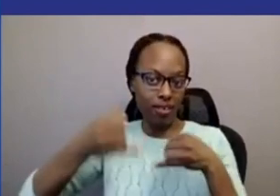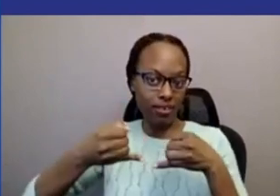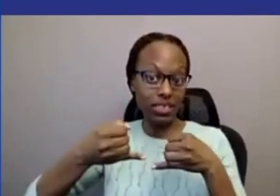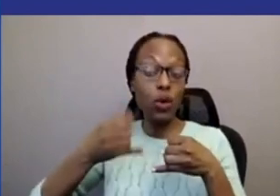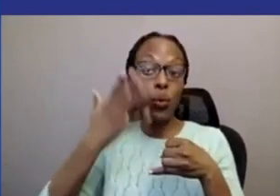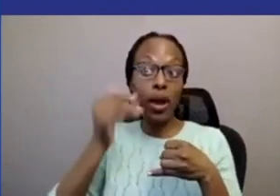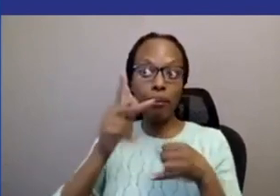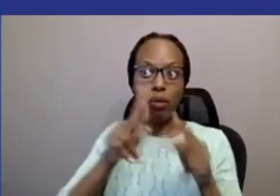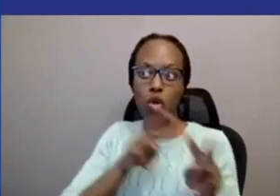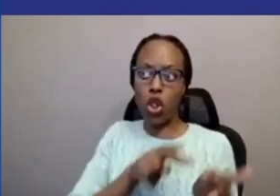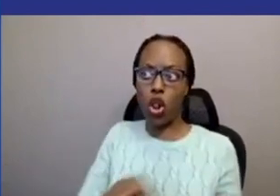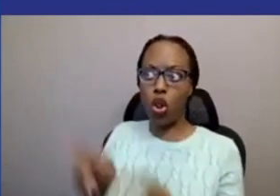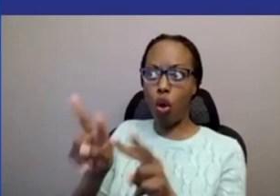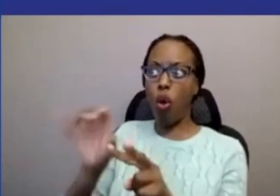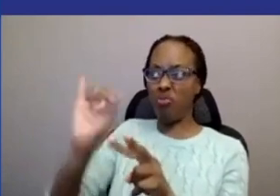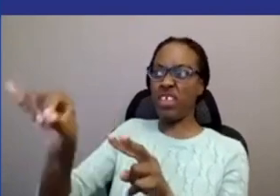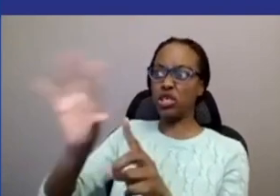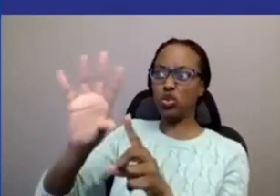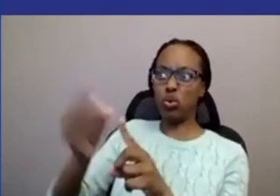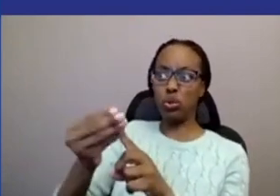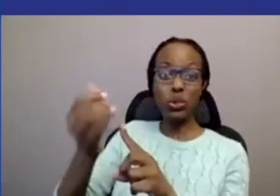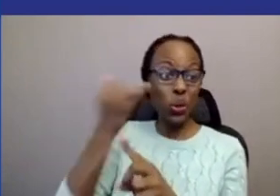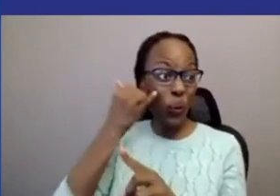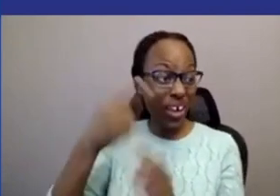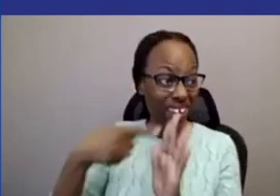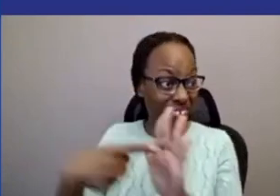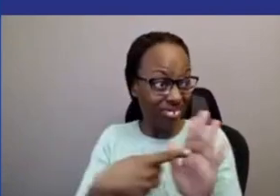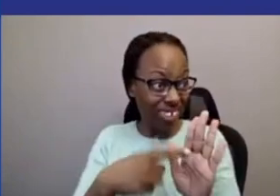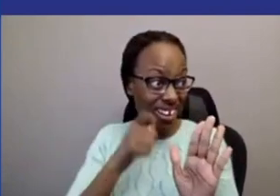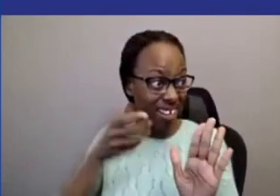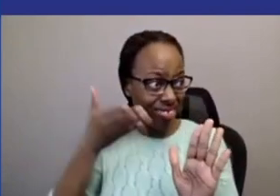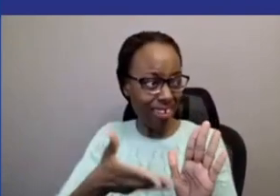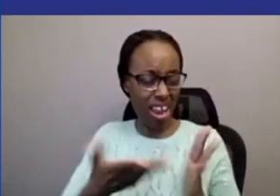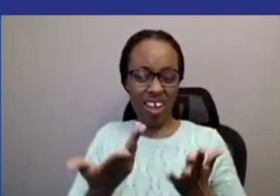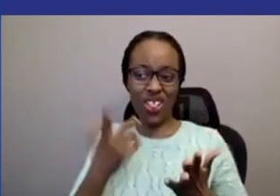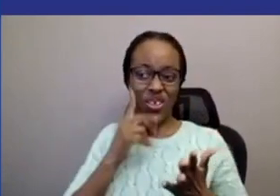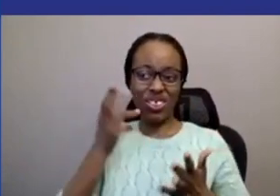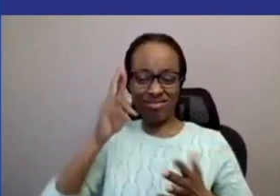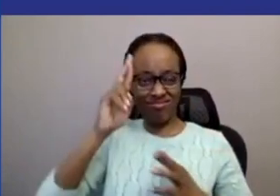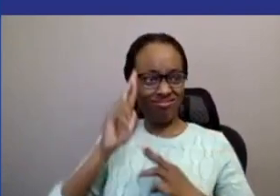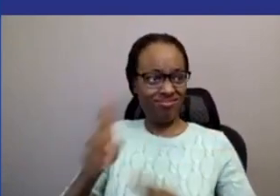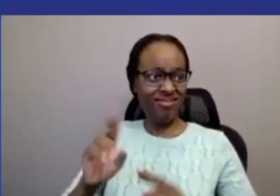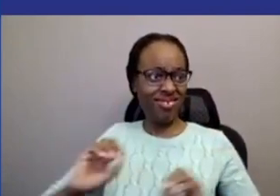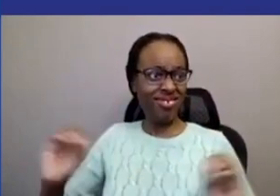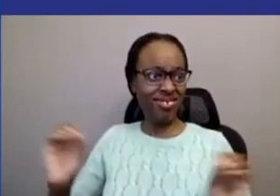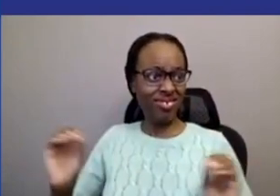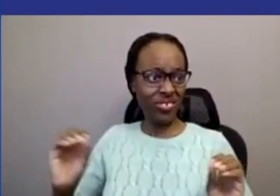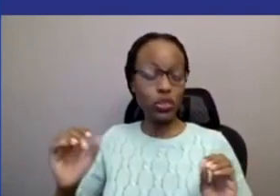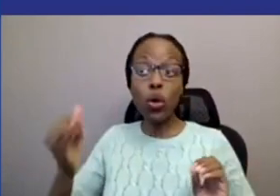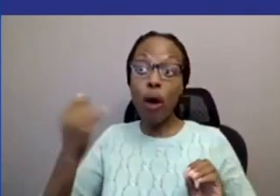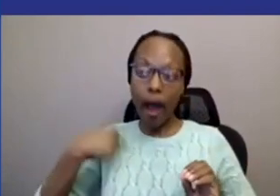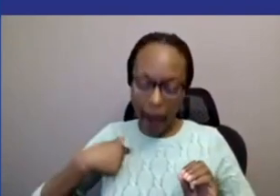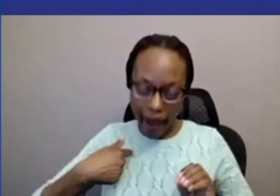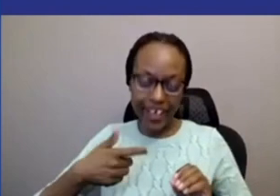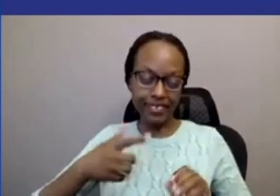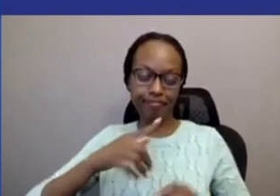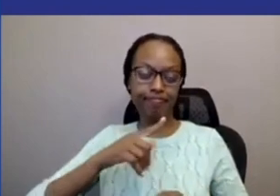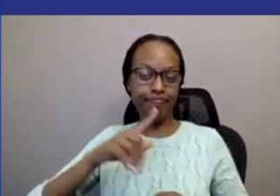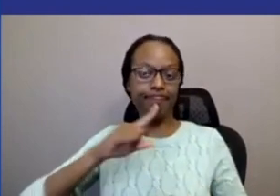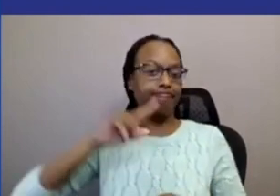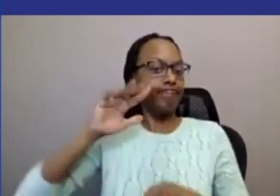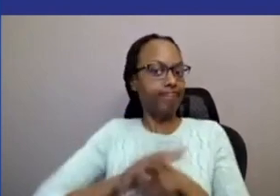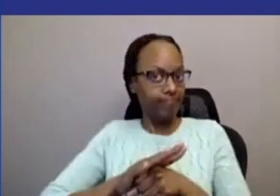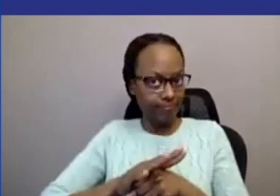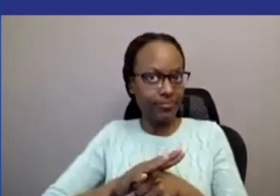by the integrity of the culture, what it is, or there ain't gonna be a show. This is what I'm talking about. And really standing firm in what you believe